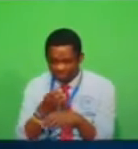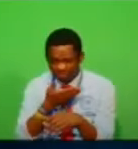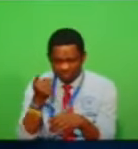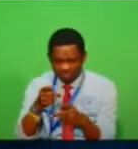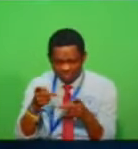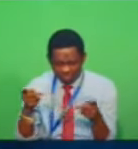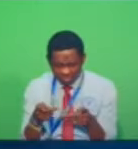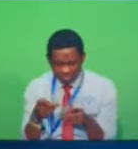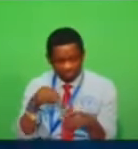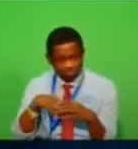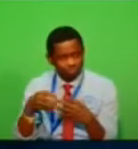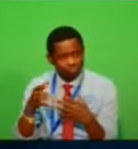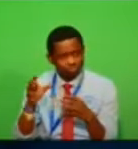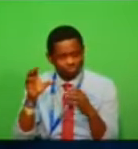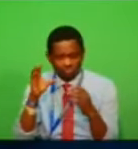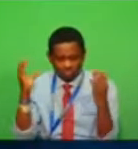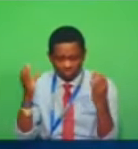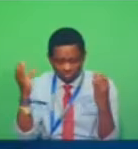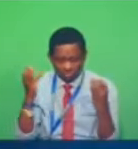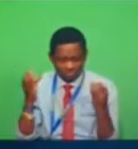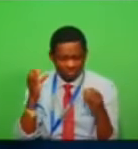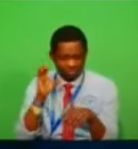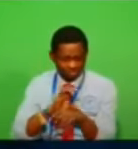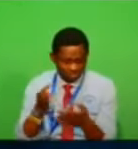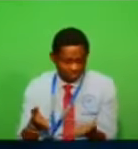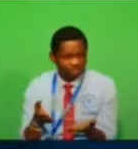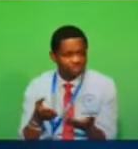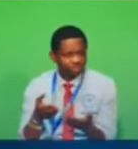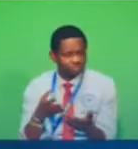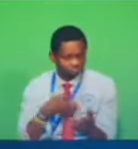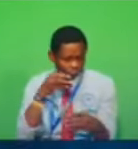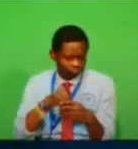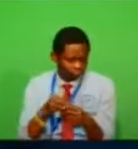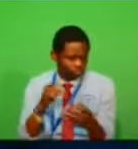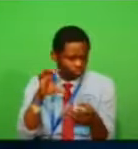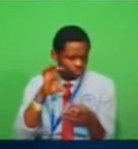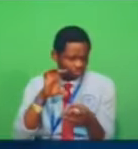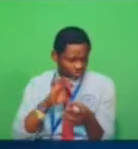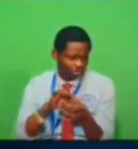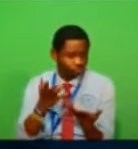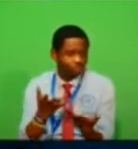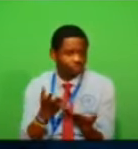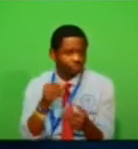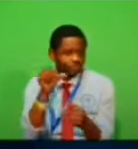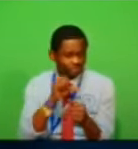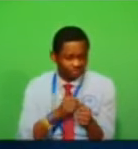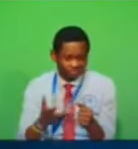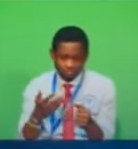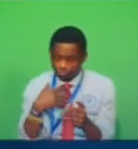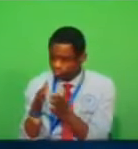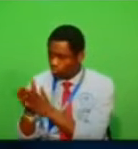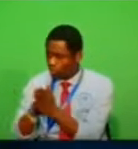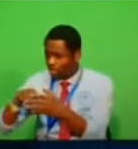your birthday celebrations right here? Make us part of it. Make us part of it. Everything you desire